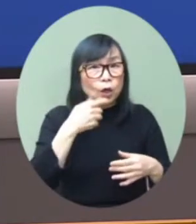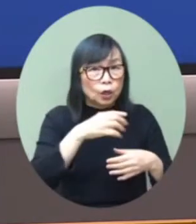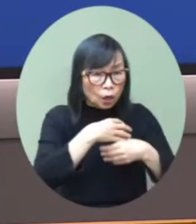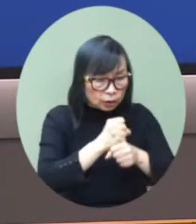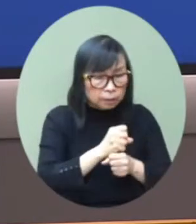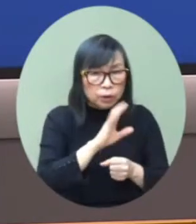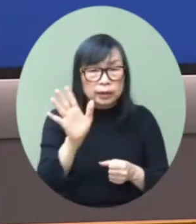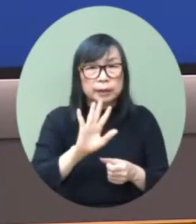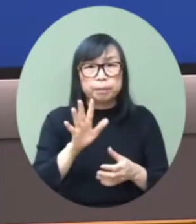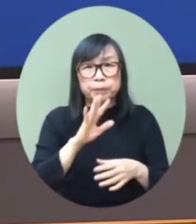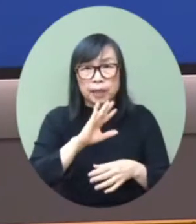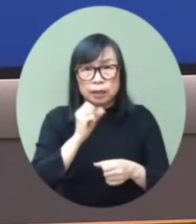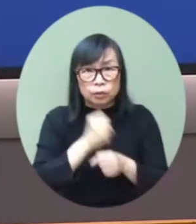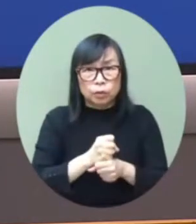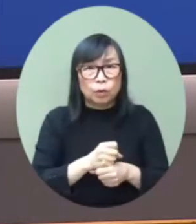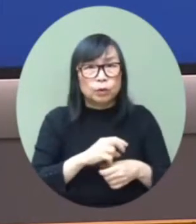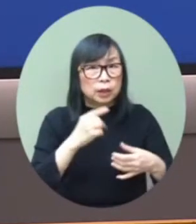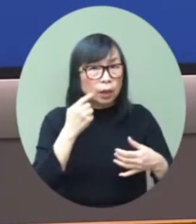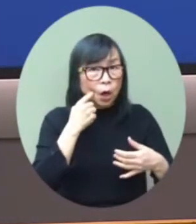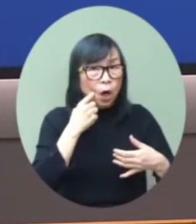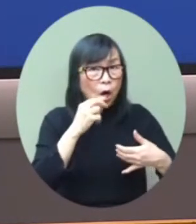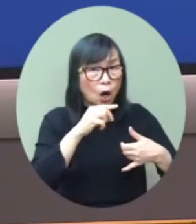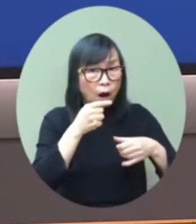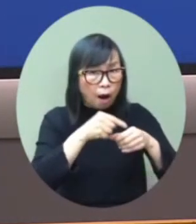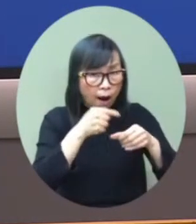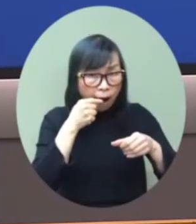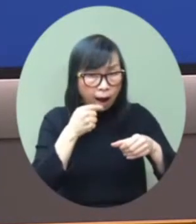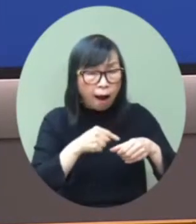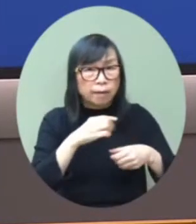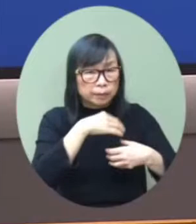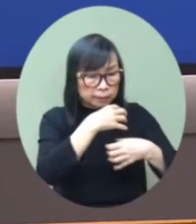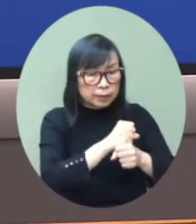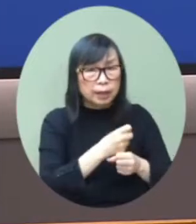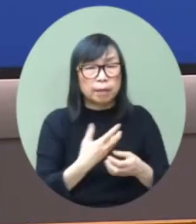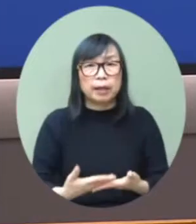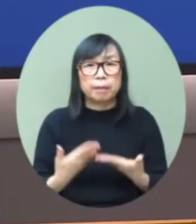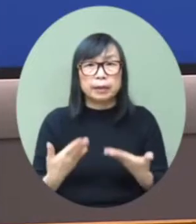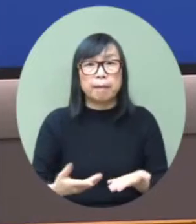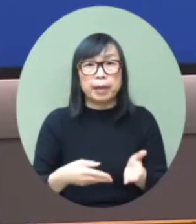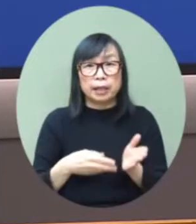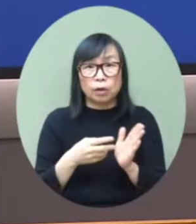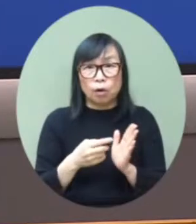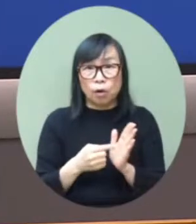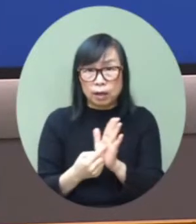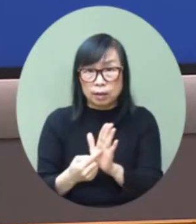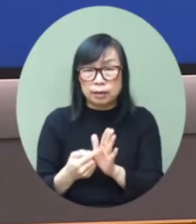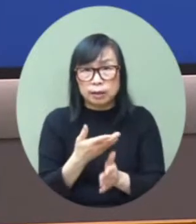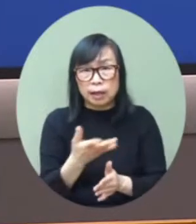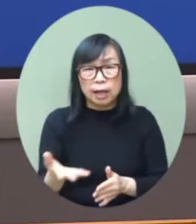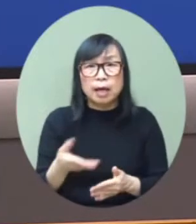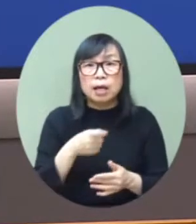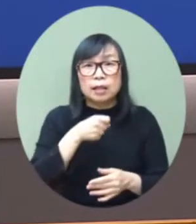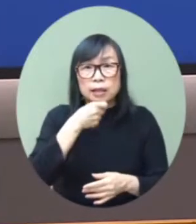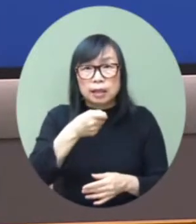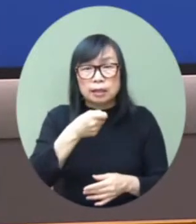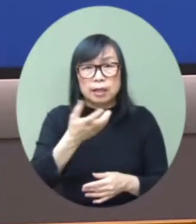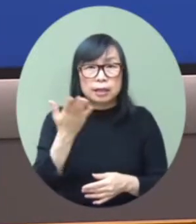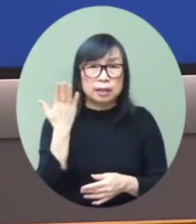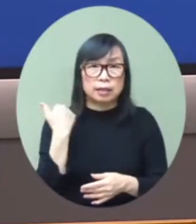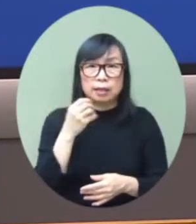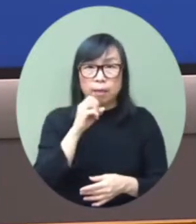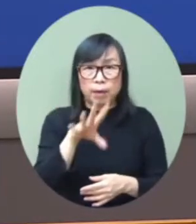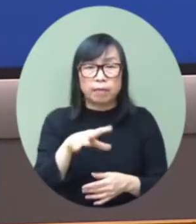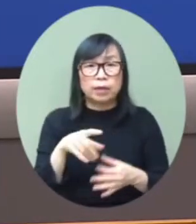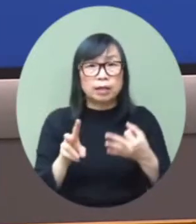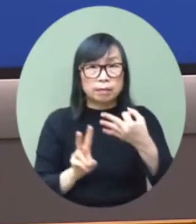under RTD that they have previously been infected. Let me give you an example. Well,